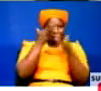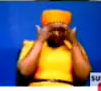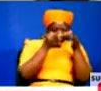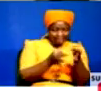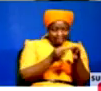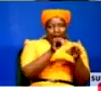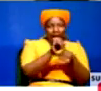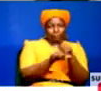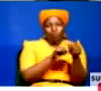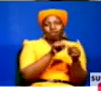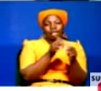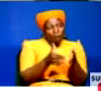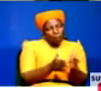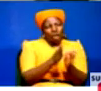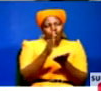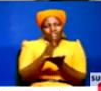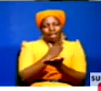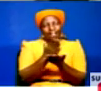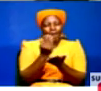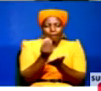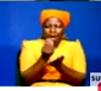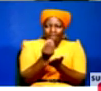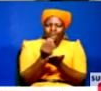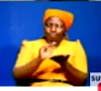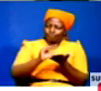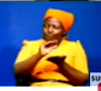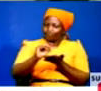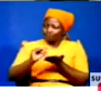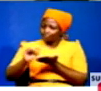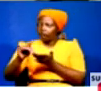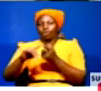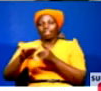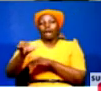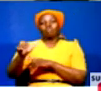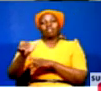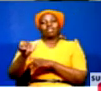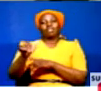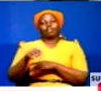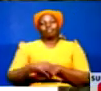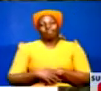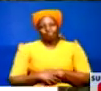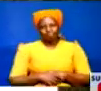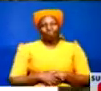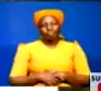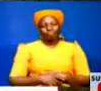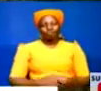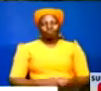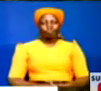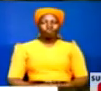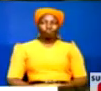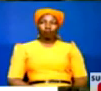formula for sharing revenue among counties. Gladys Mungai puts that story into perspective for us.